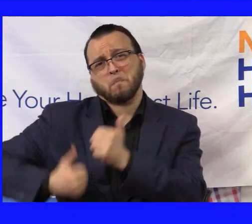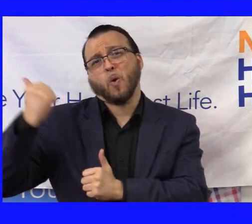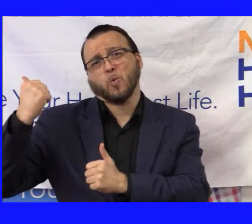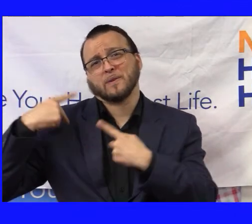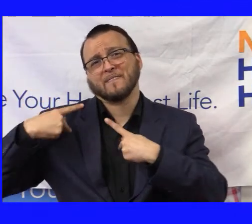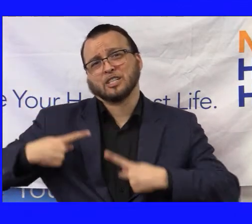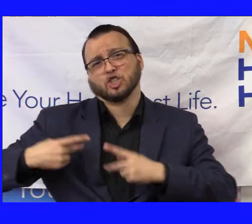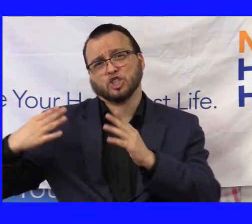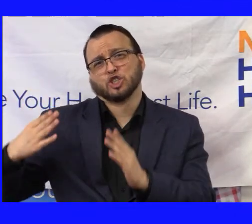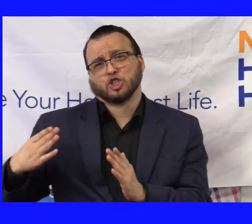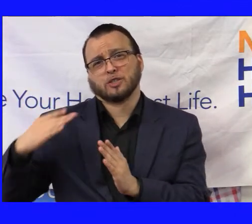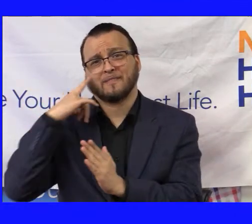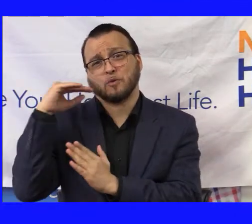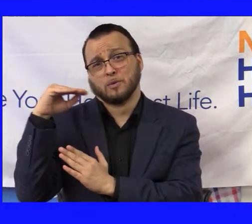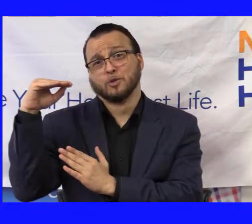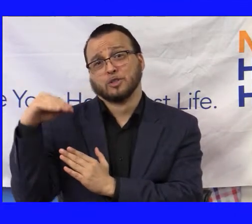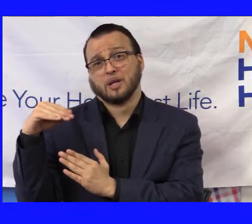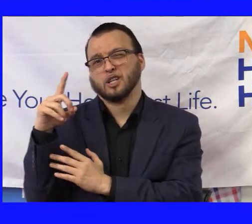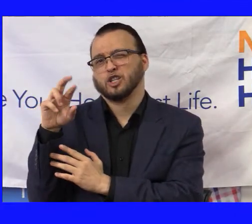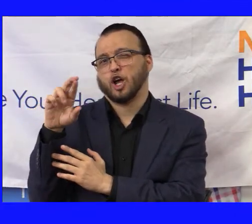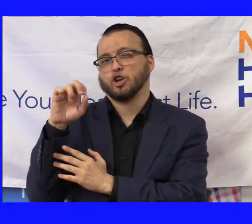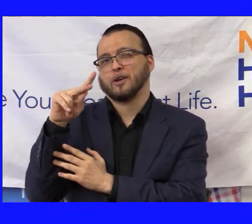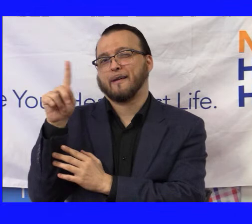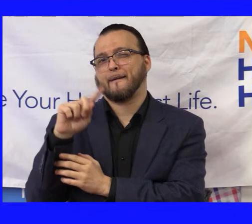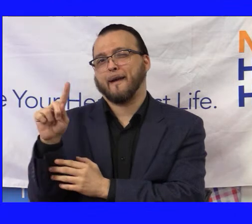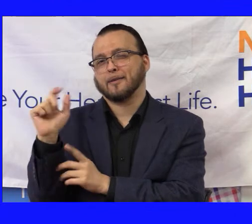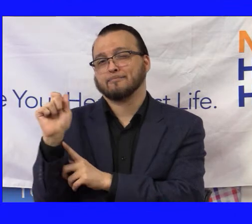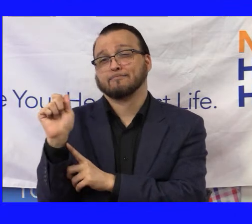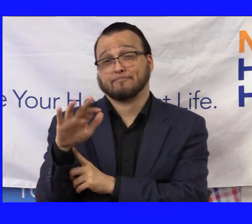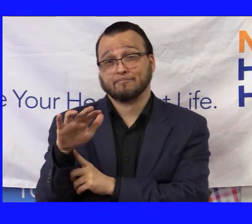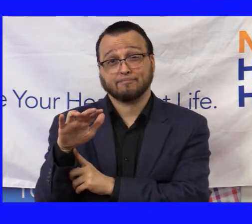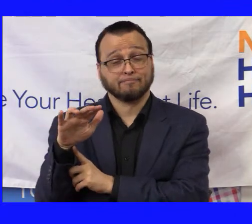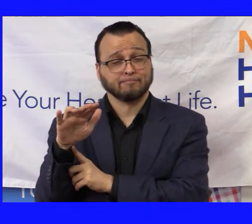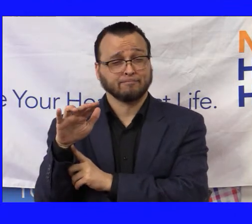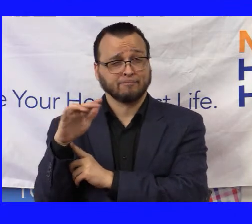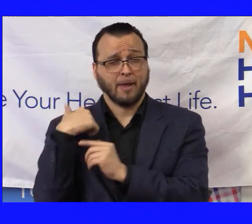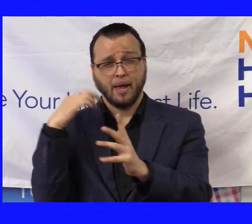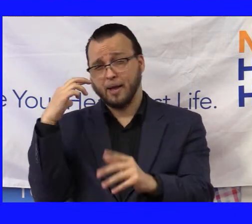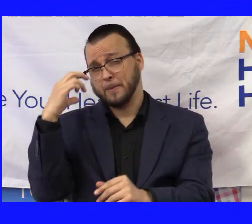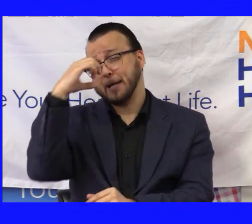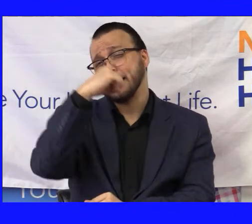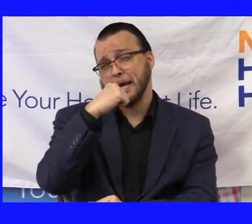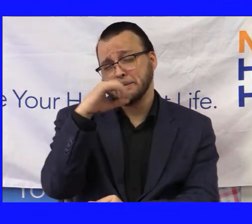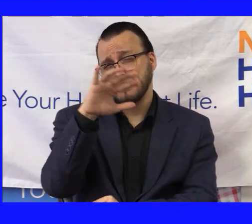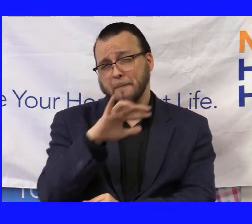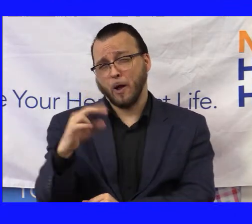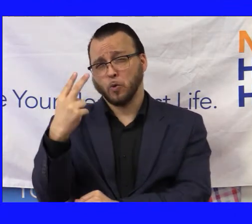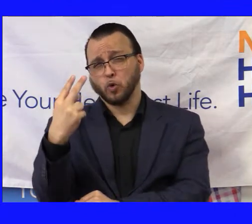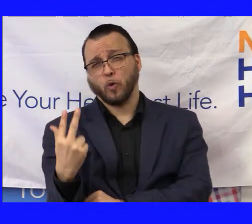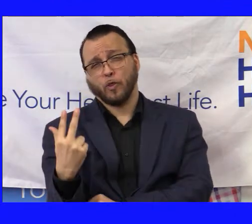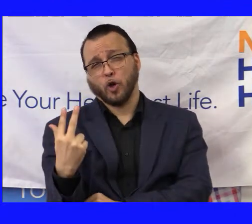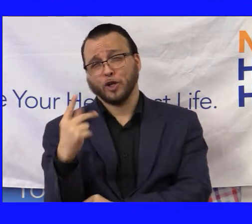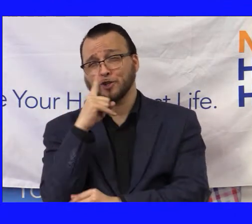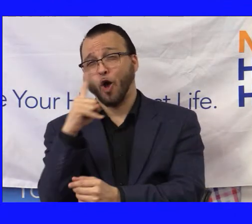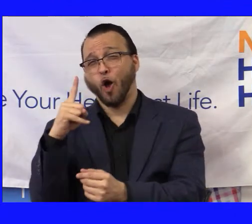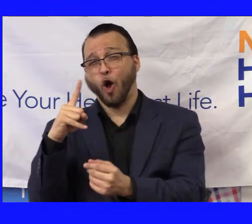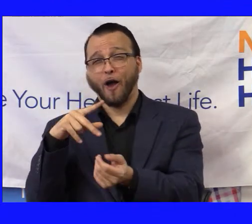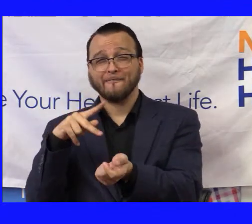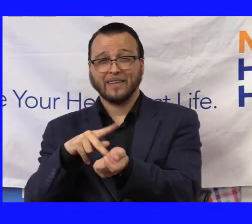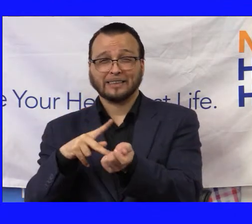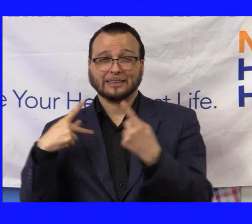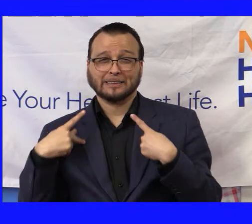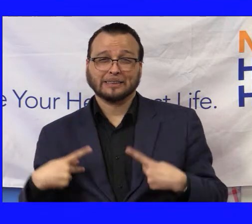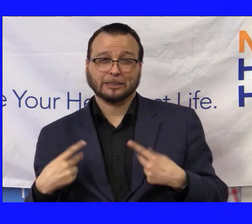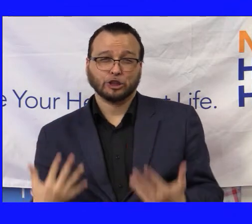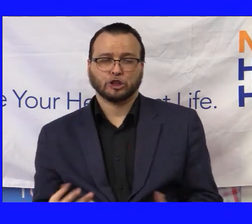mean, as a percentage, it's a good. I don't know what I would guess that it's like 2/3 physicians. I would agree. I